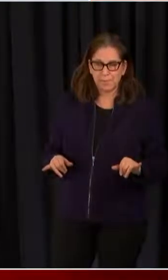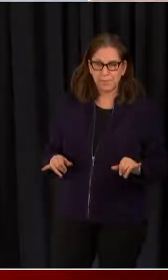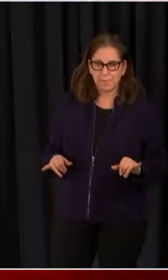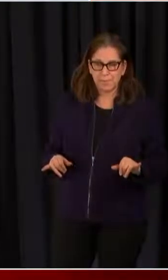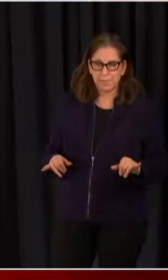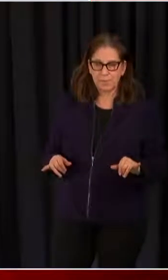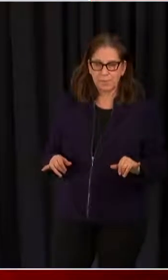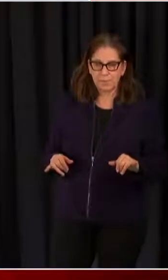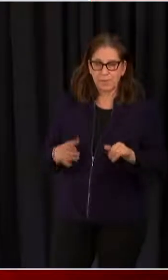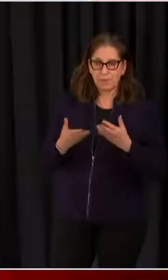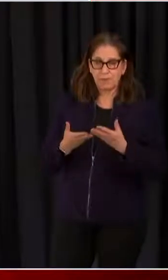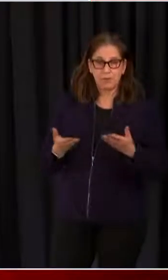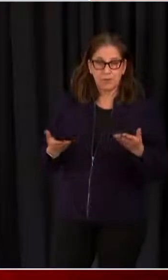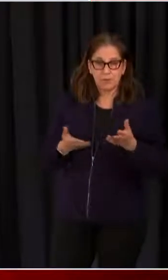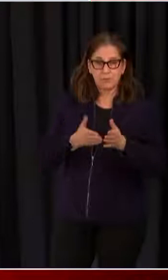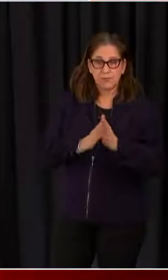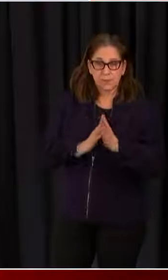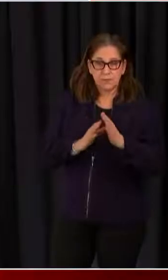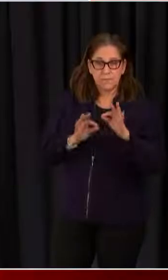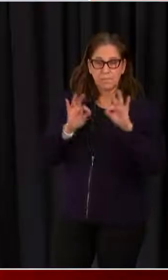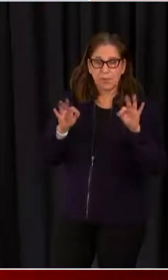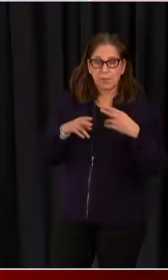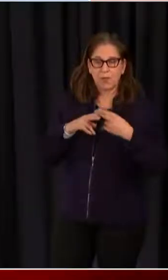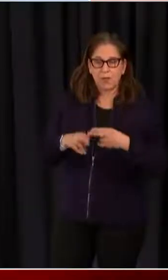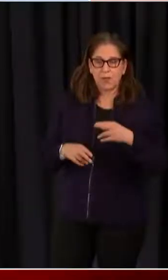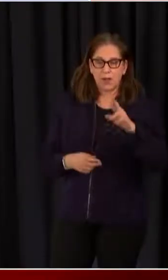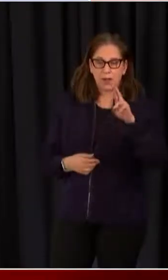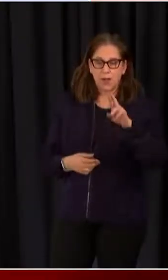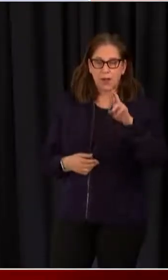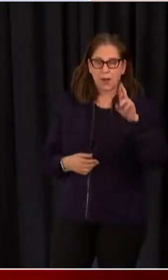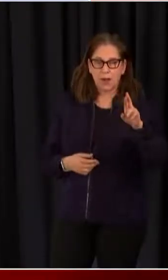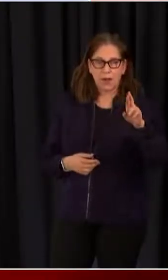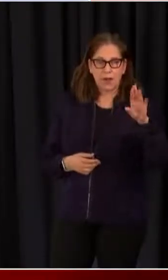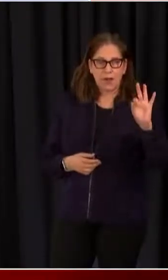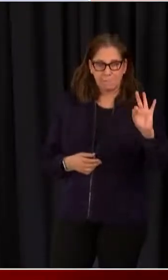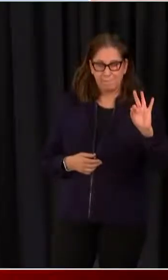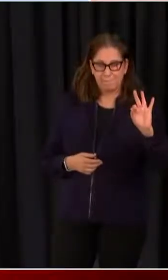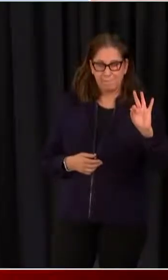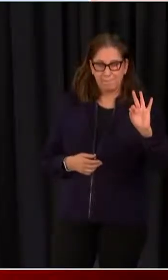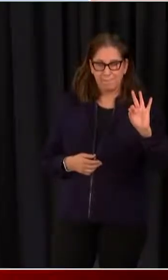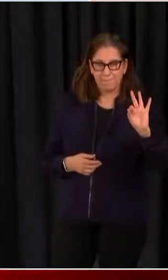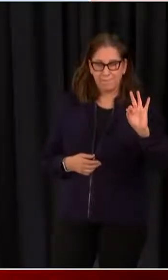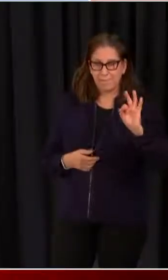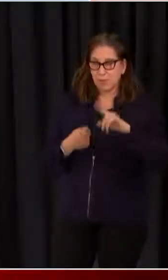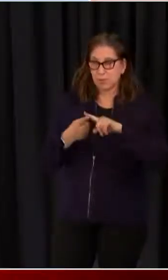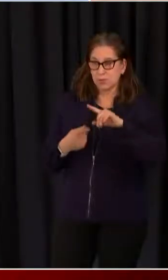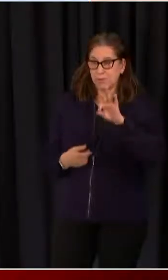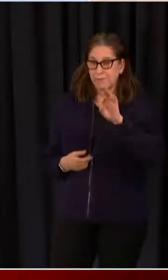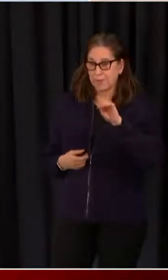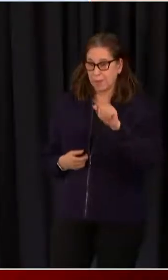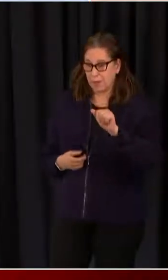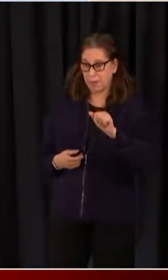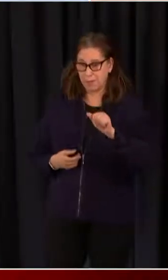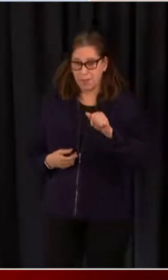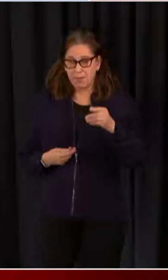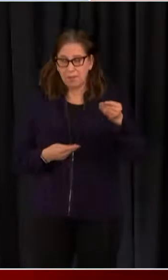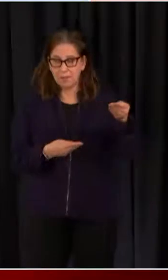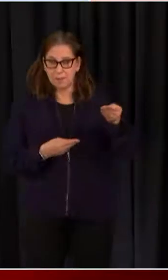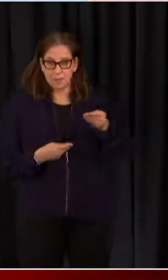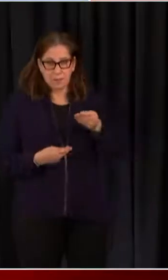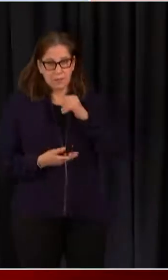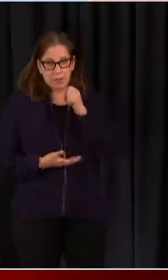request form. It's called an RRF to FEMA. That request form has come back to us as not approved.